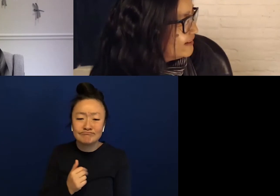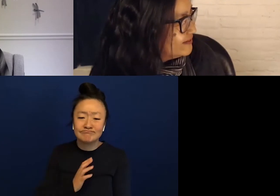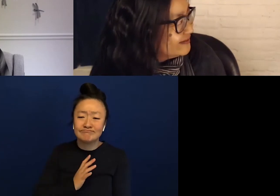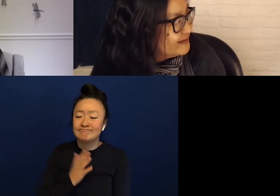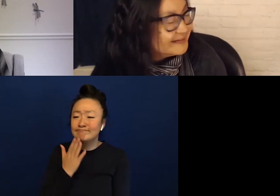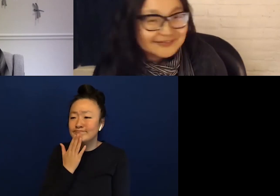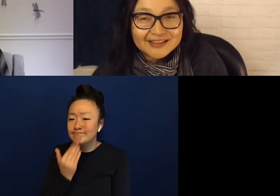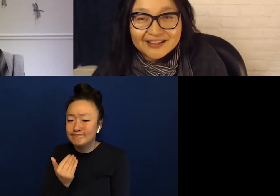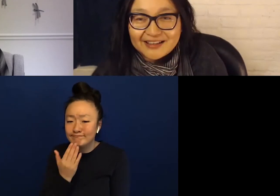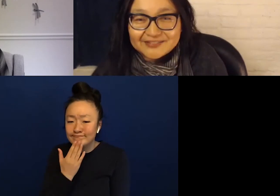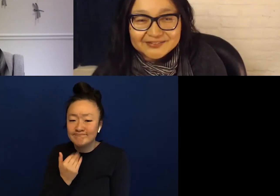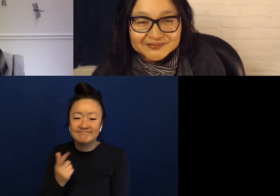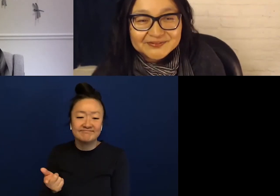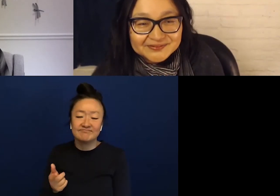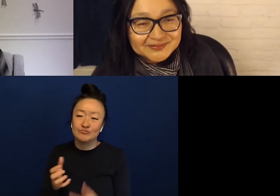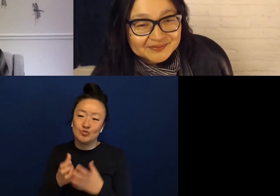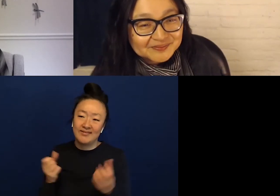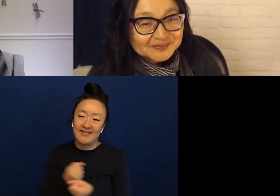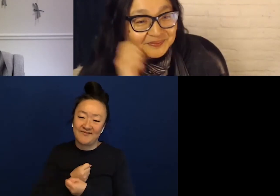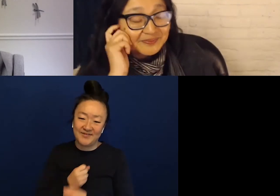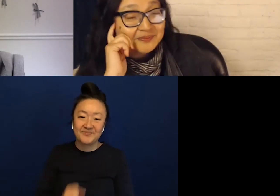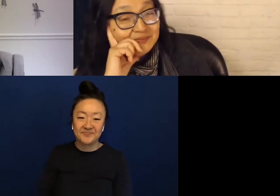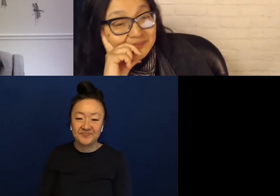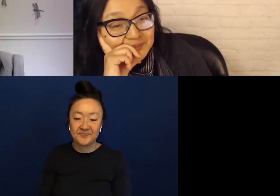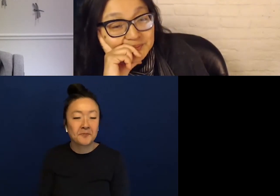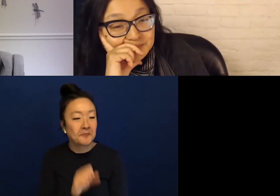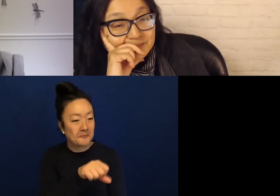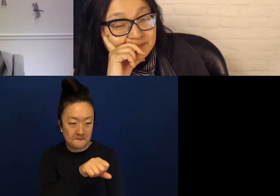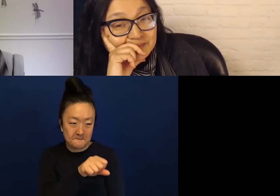sweet and a lot of love. Yeah.